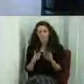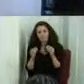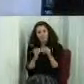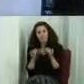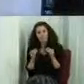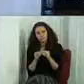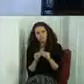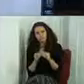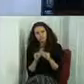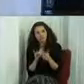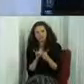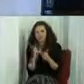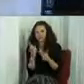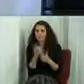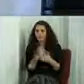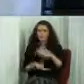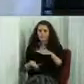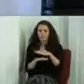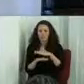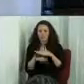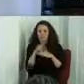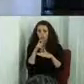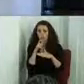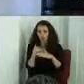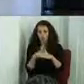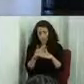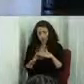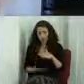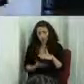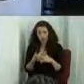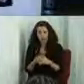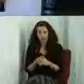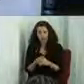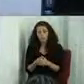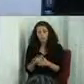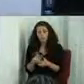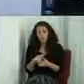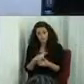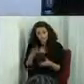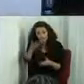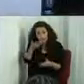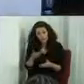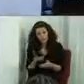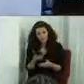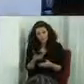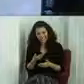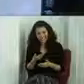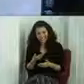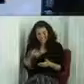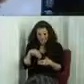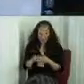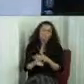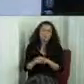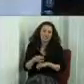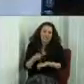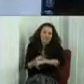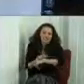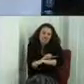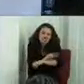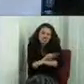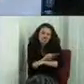and the foundation of who we are. That we have been invited into a sheep pen this